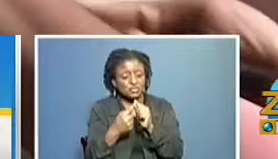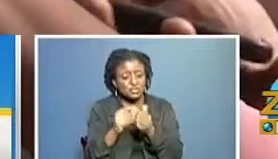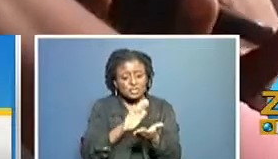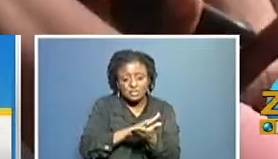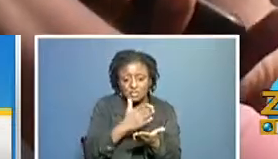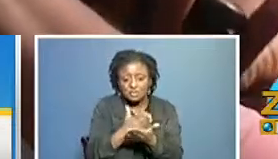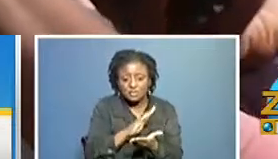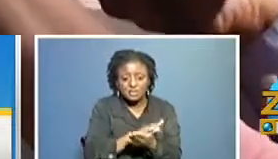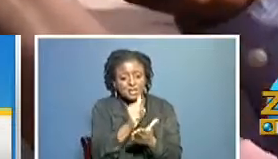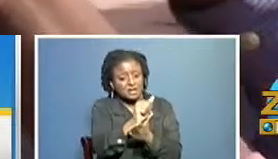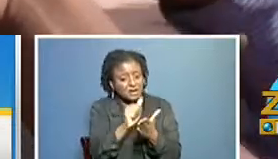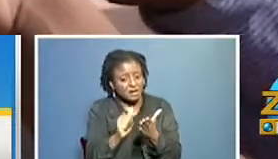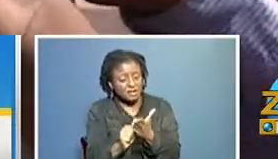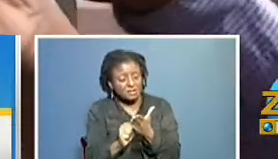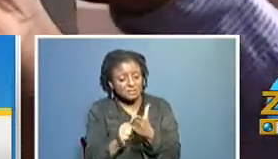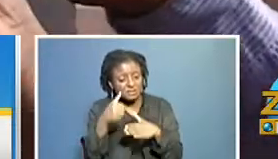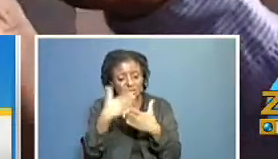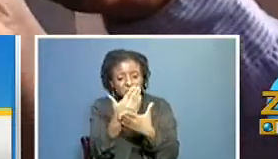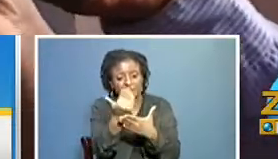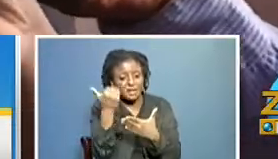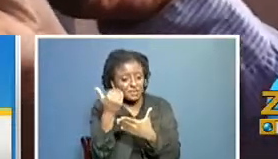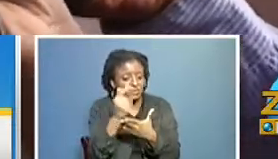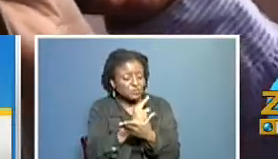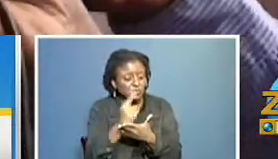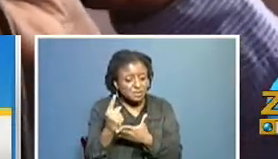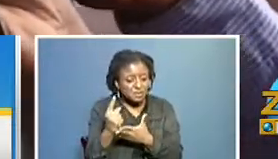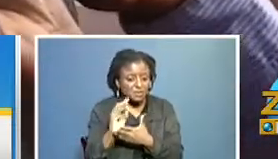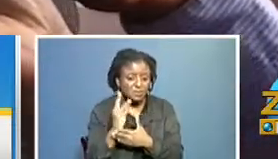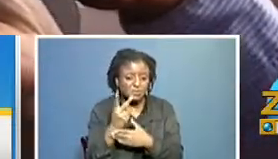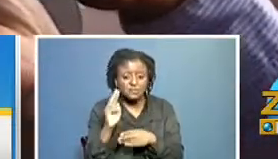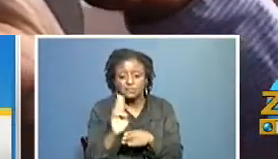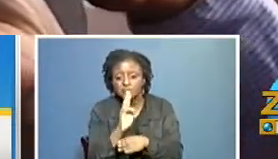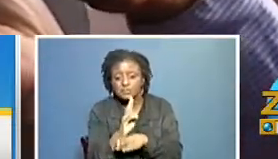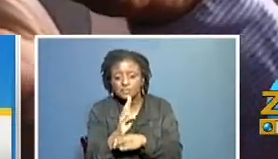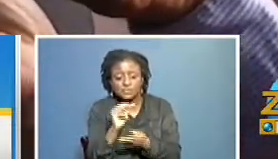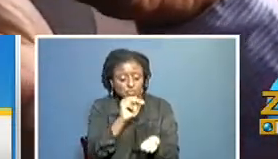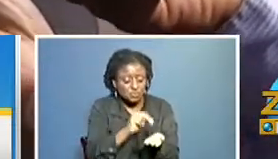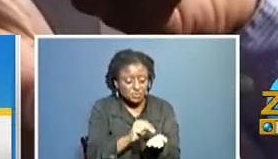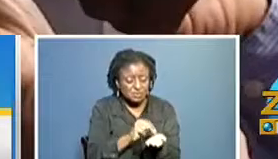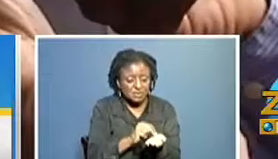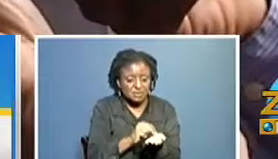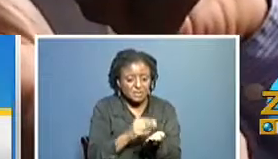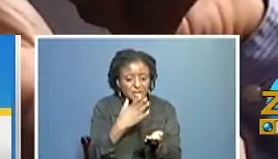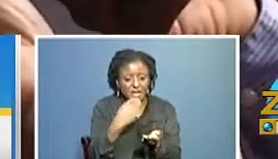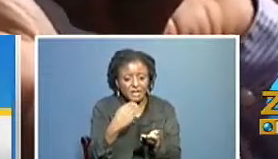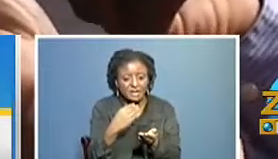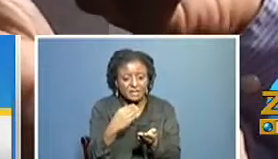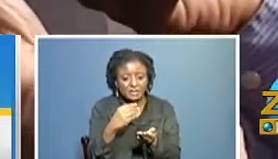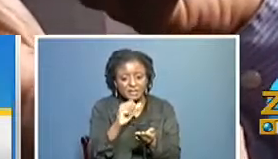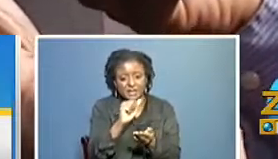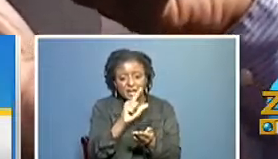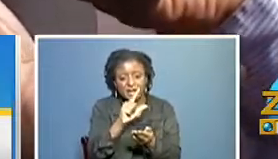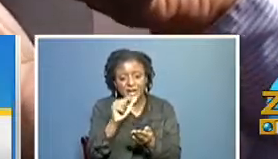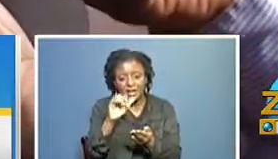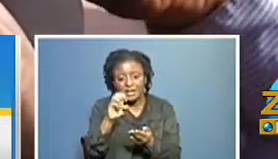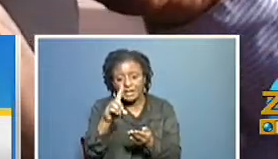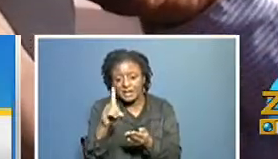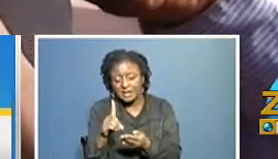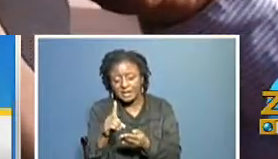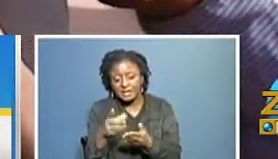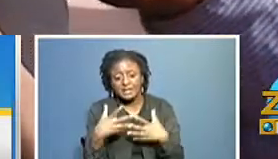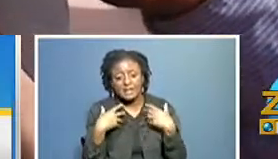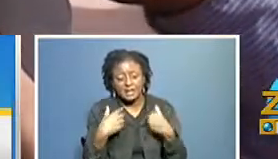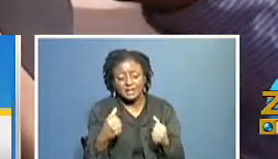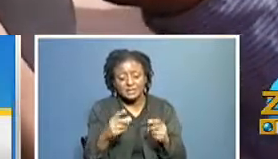past week or so, we have been able to mobilize the Nursing and Allied Health Division here on the main campus so that the